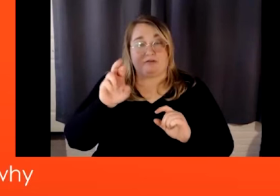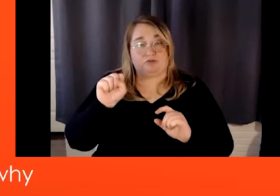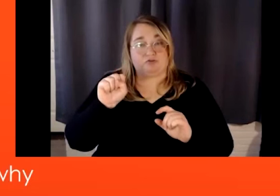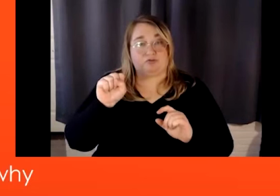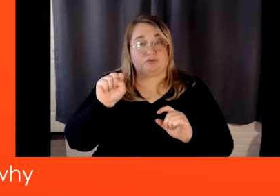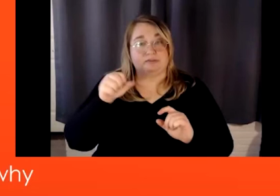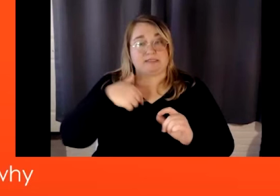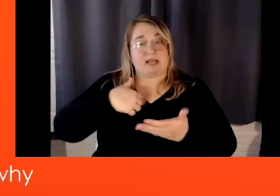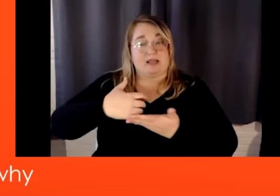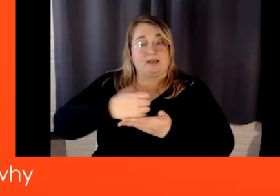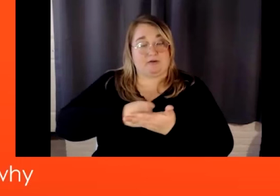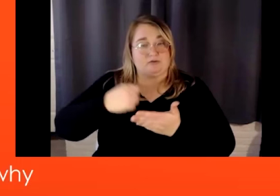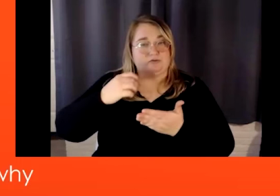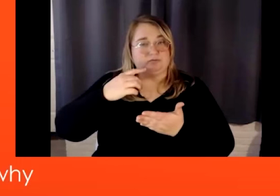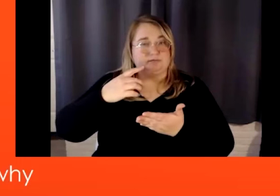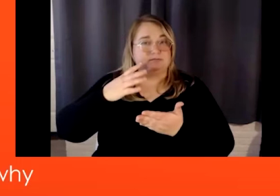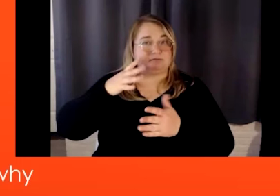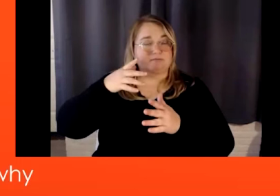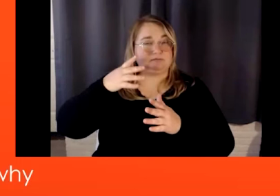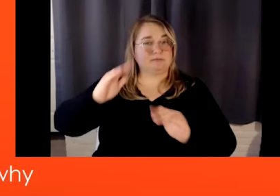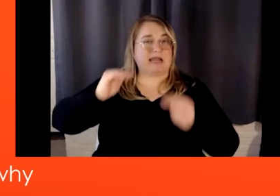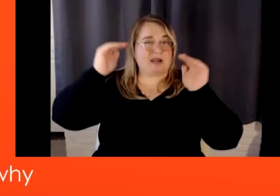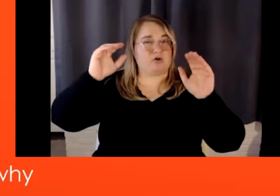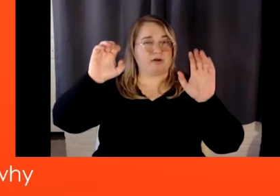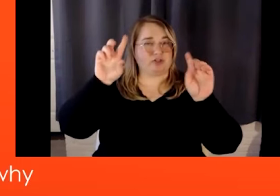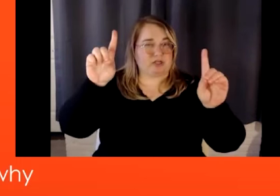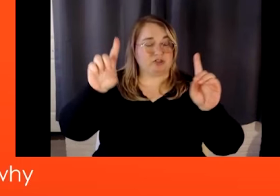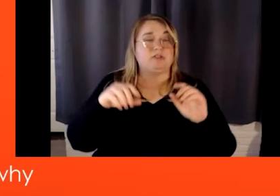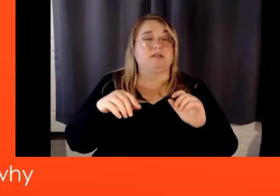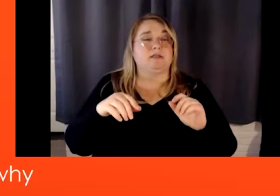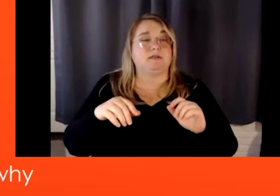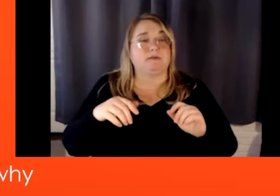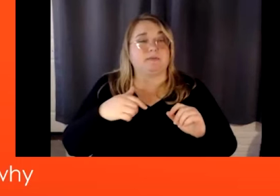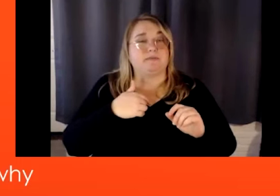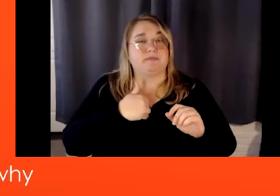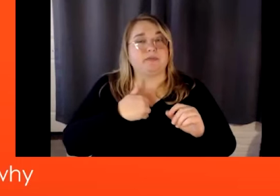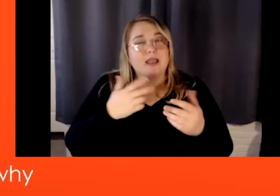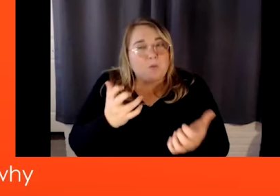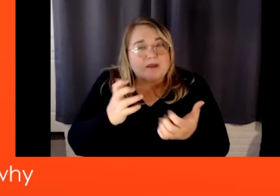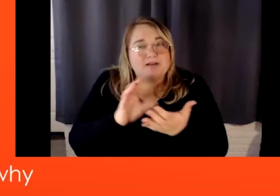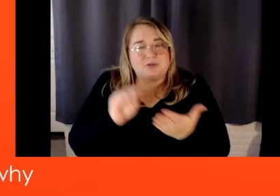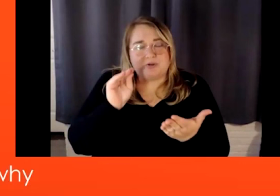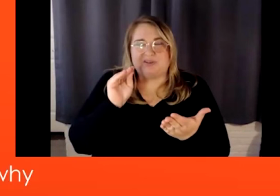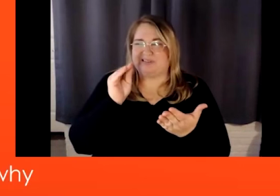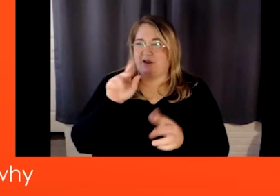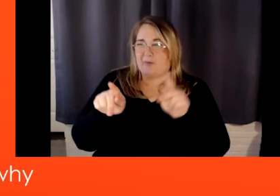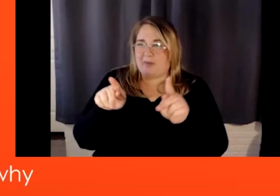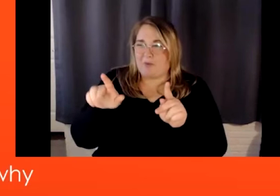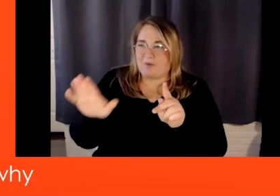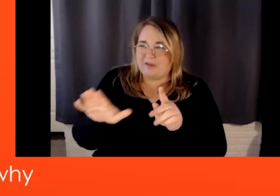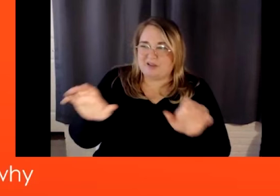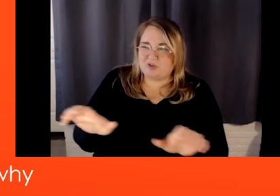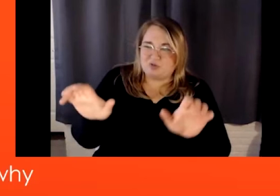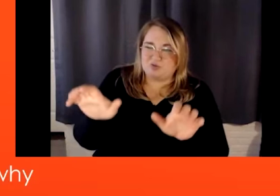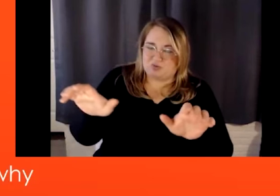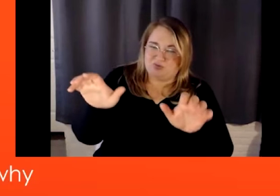I did it in part to understand this college. That was one of my big motivators, is why do these people do the things they do, right? It